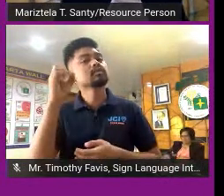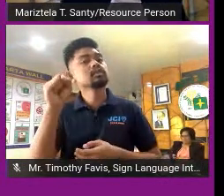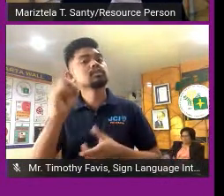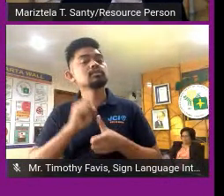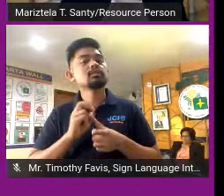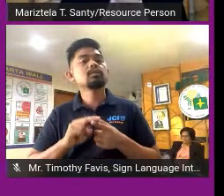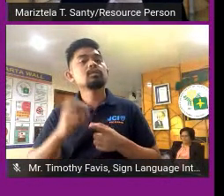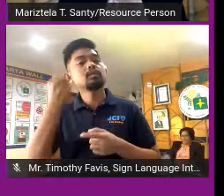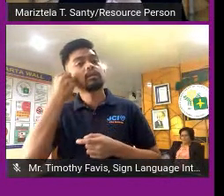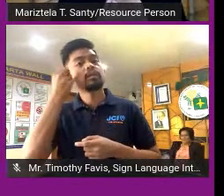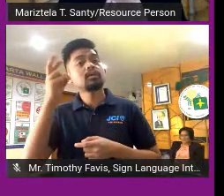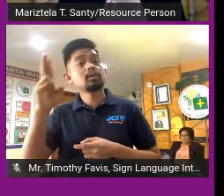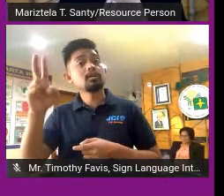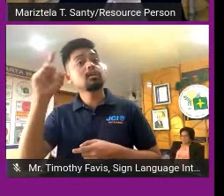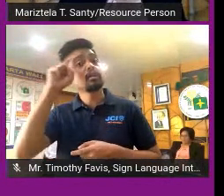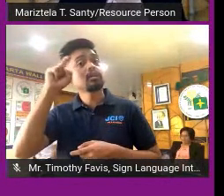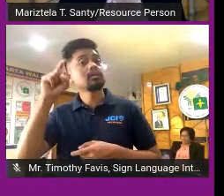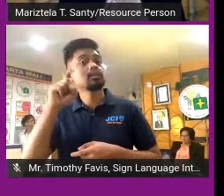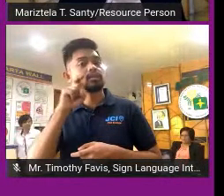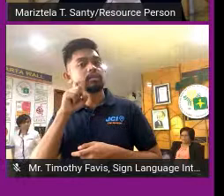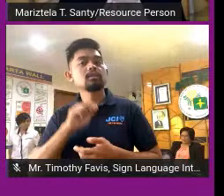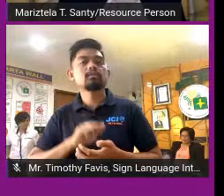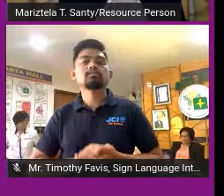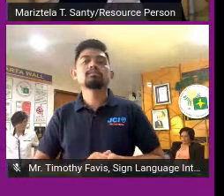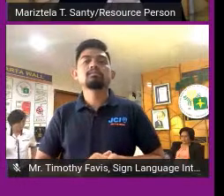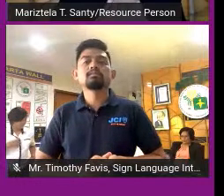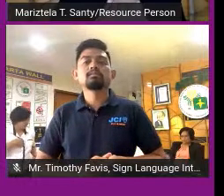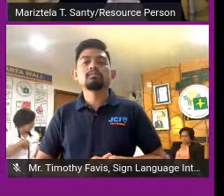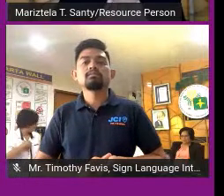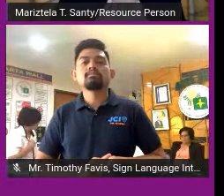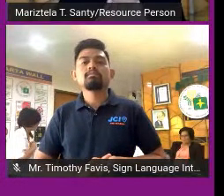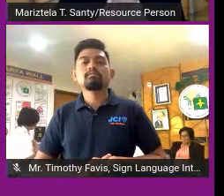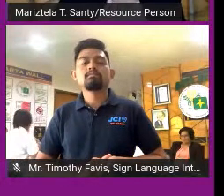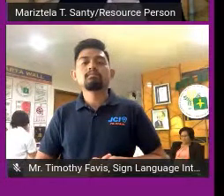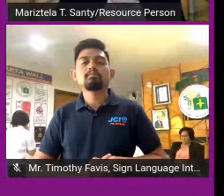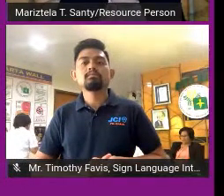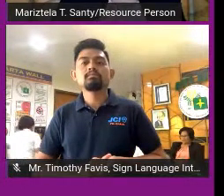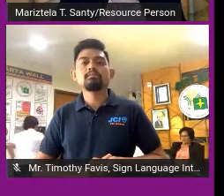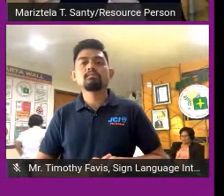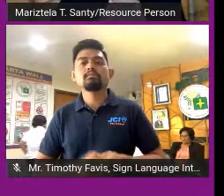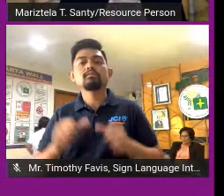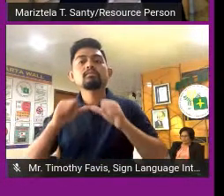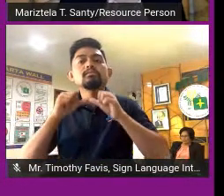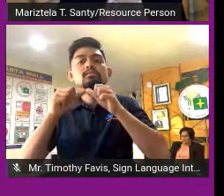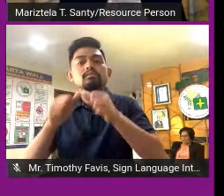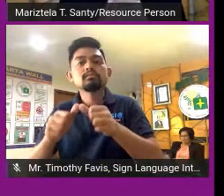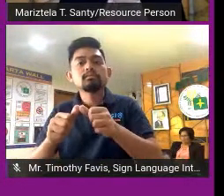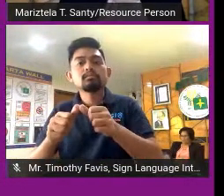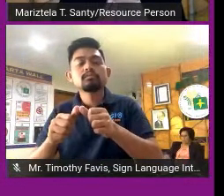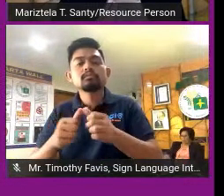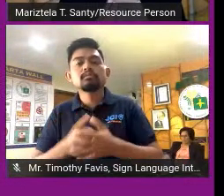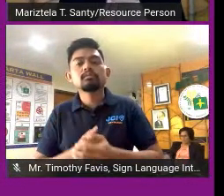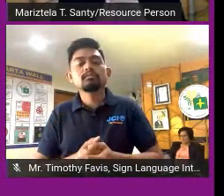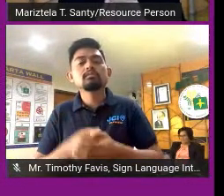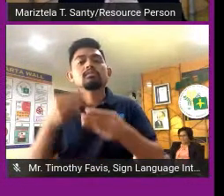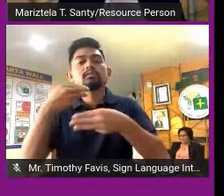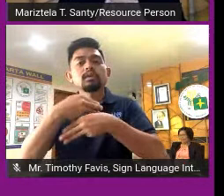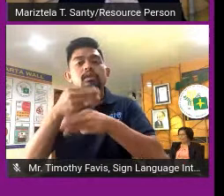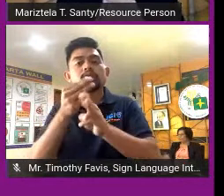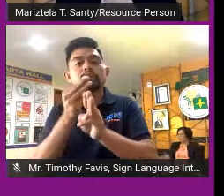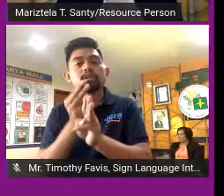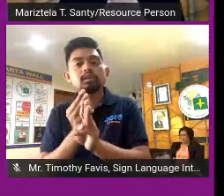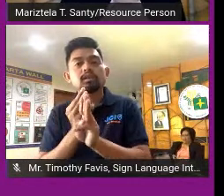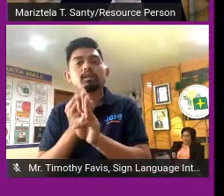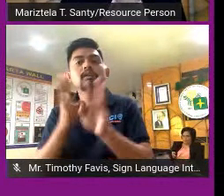sex. It is further reinforced, maintained, and sanctioned by a pervasive